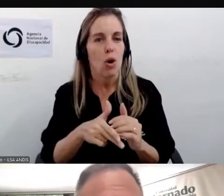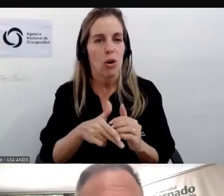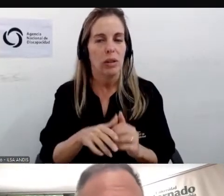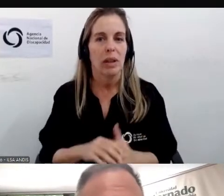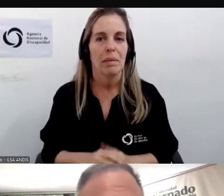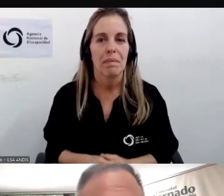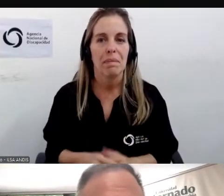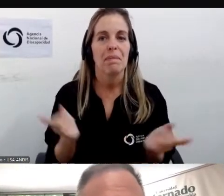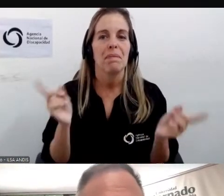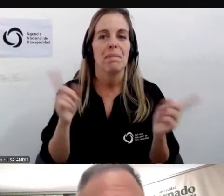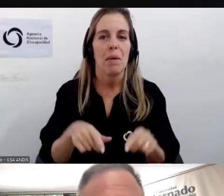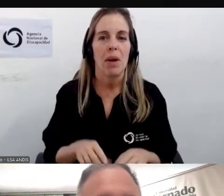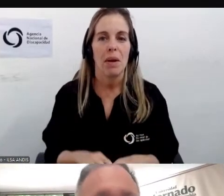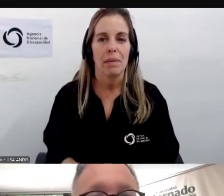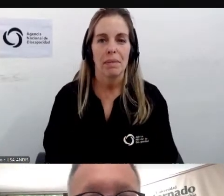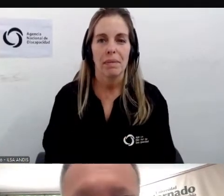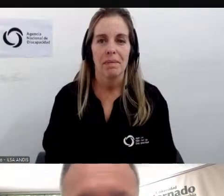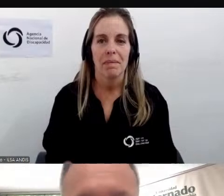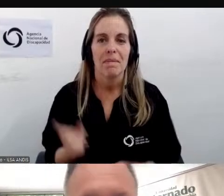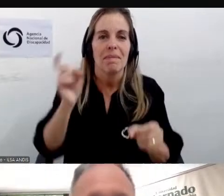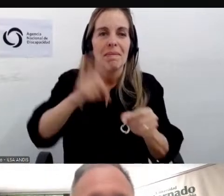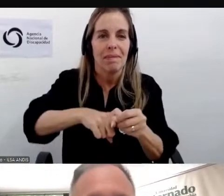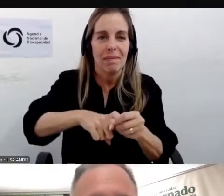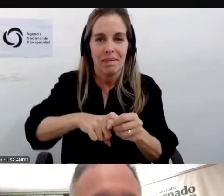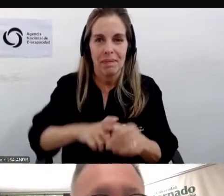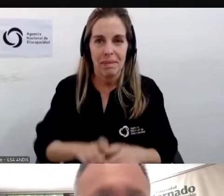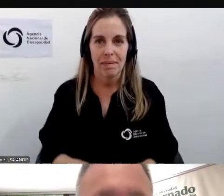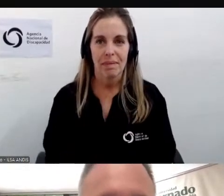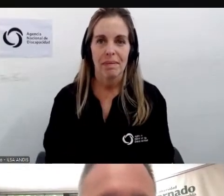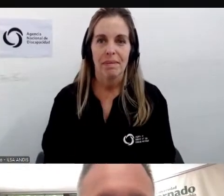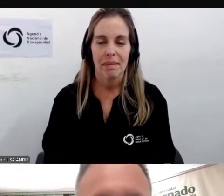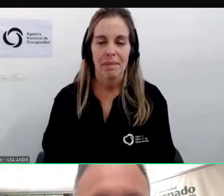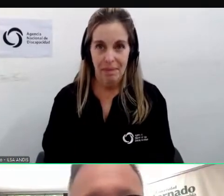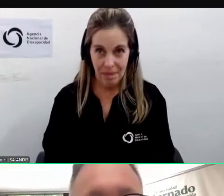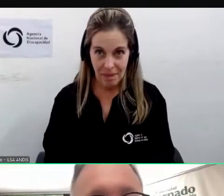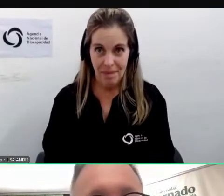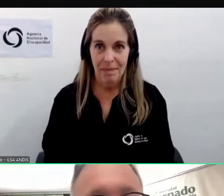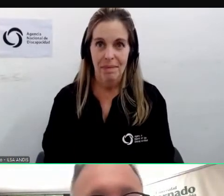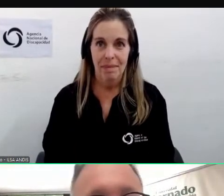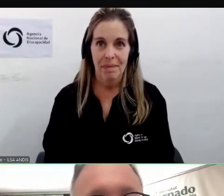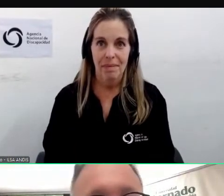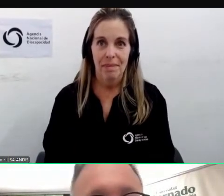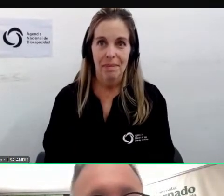a blackout where he is. I can see him.